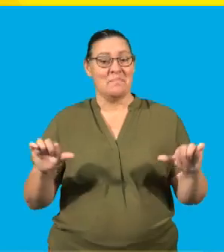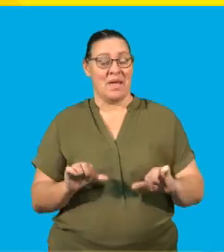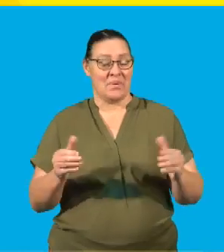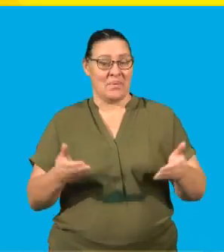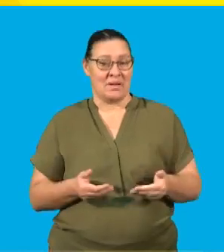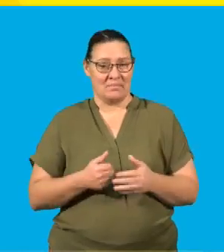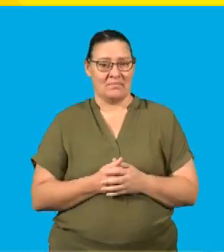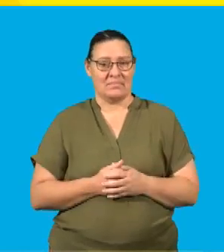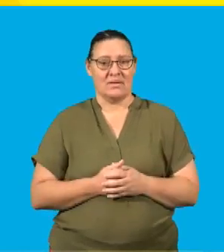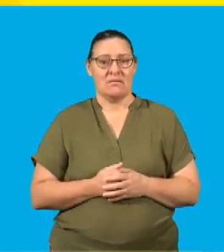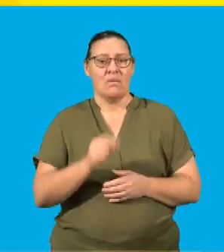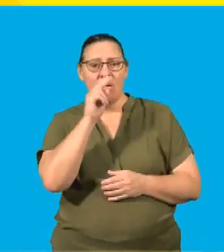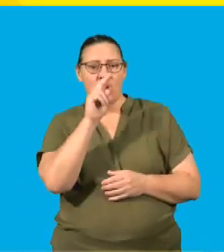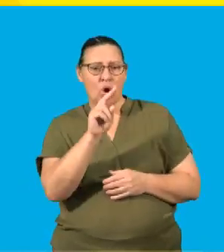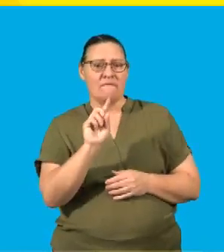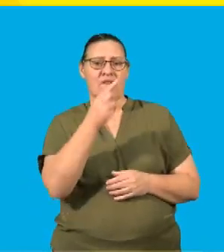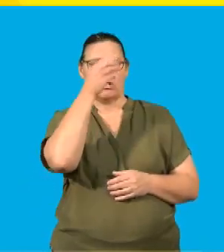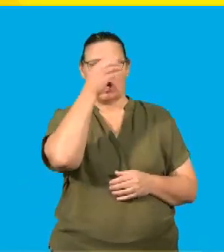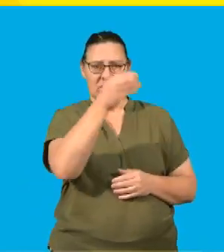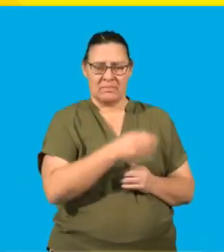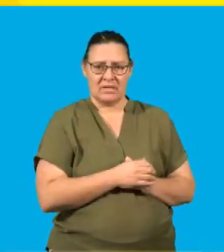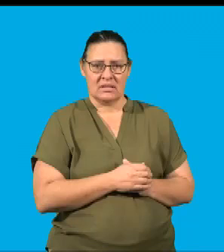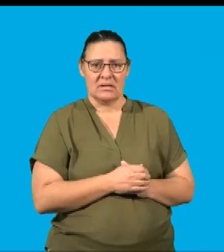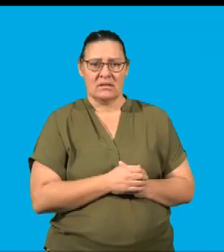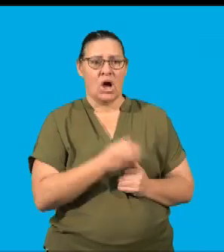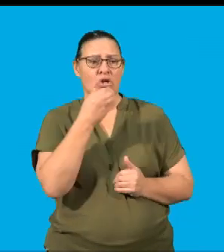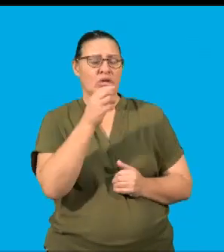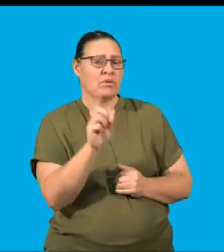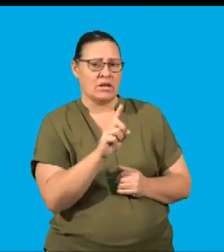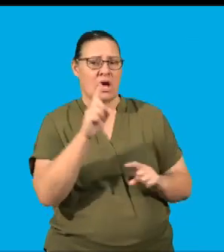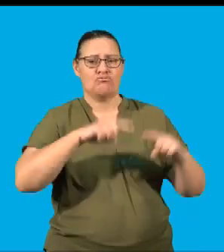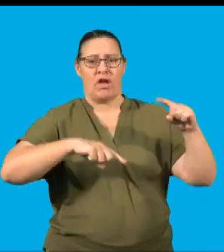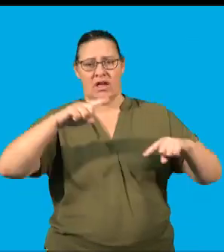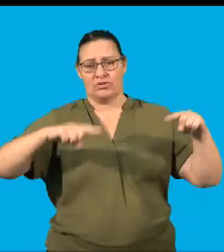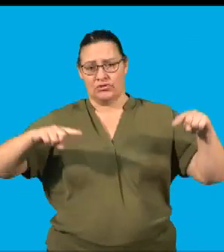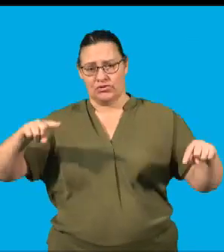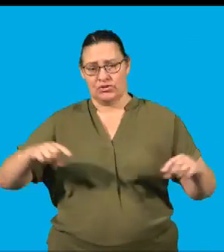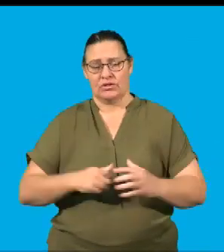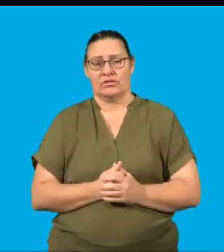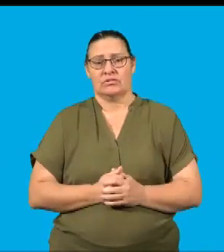Welcome back. Let's look at our first concept, which is the concept of range.